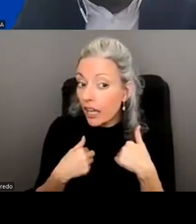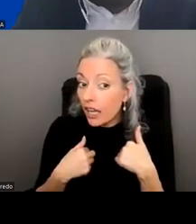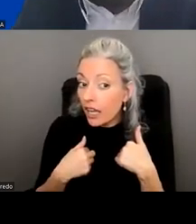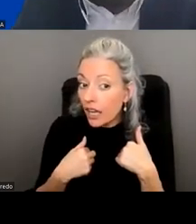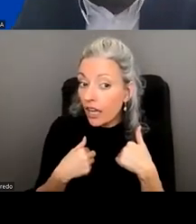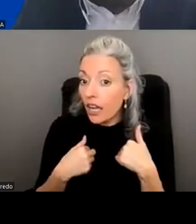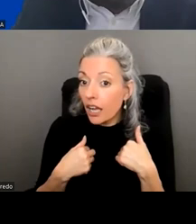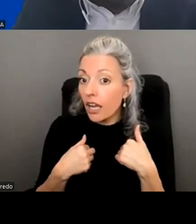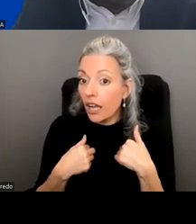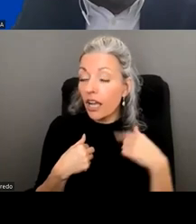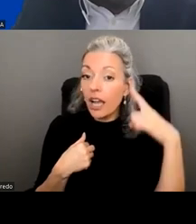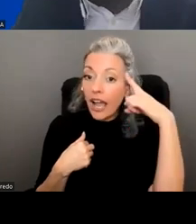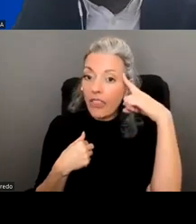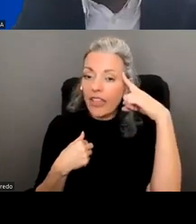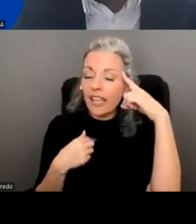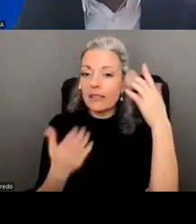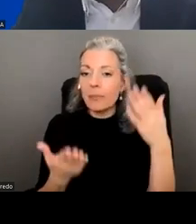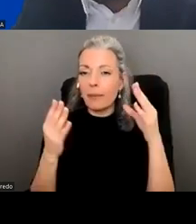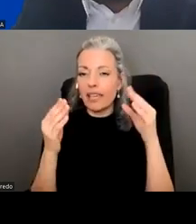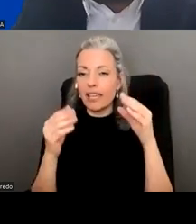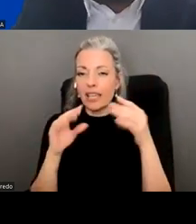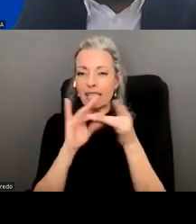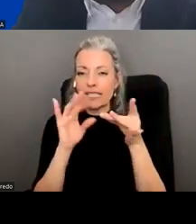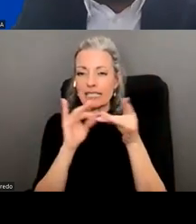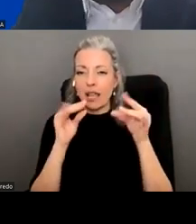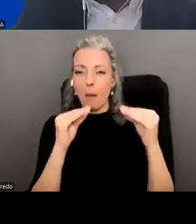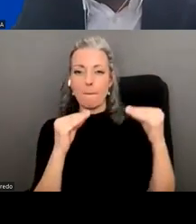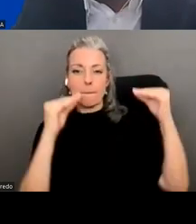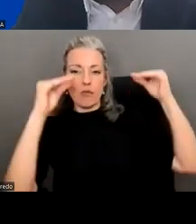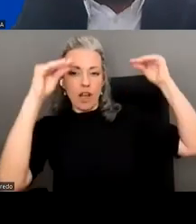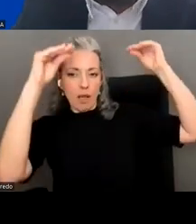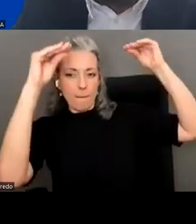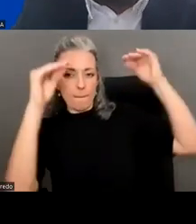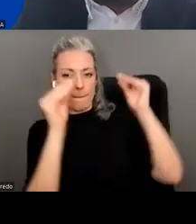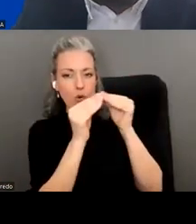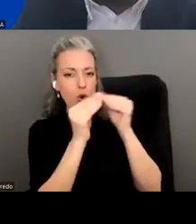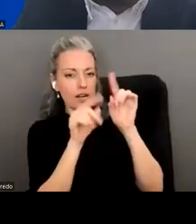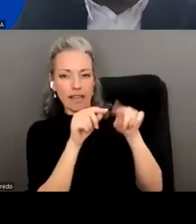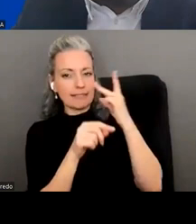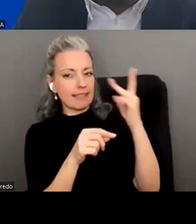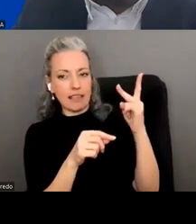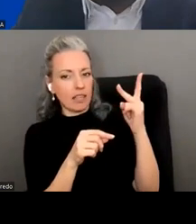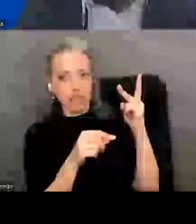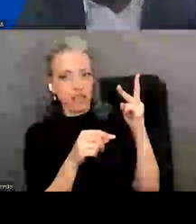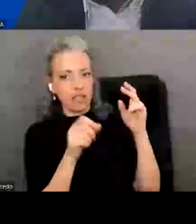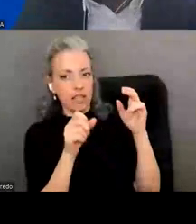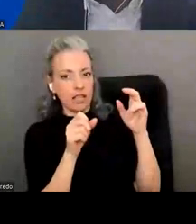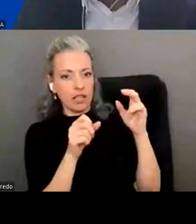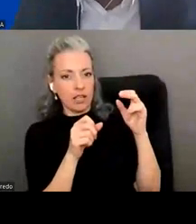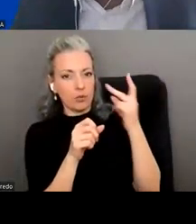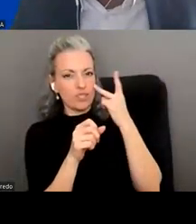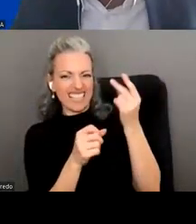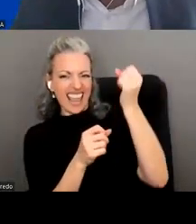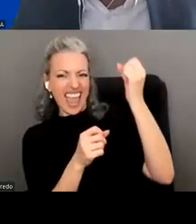I think maybe he's saying move it up a little bit or Move it up. Oh, okay. Yeah, the window. We only see half of